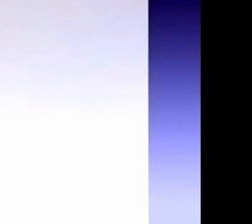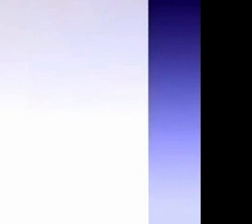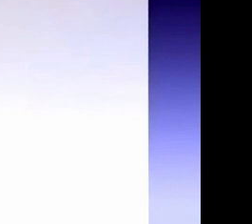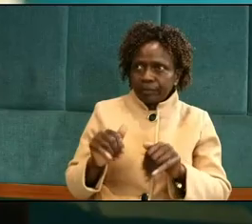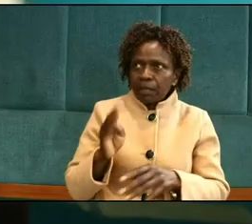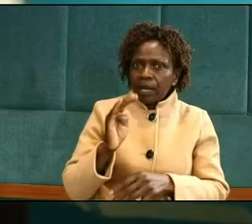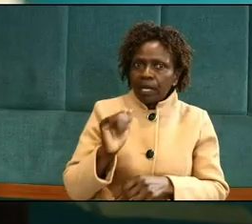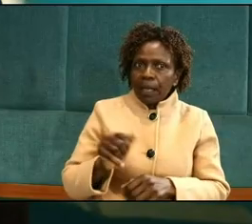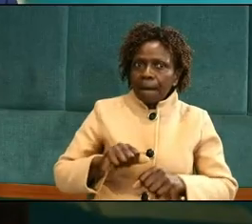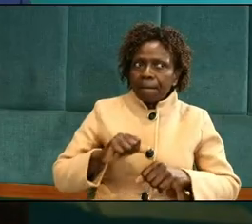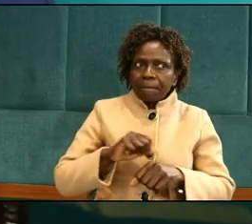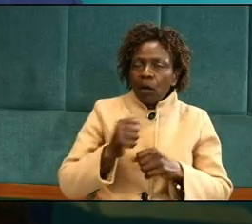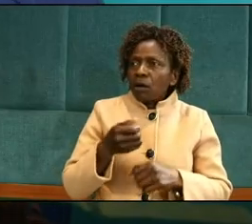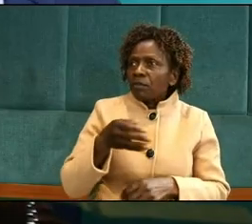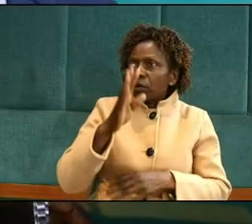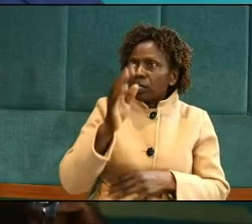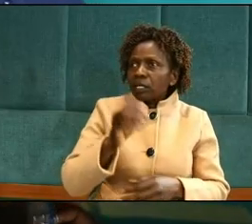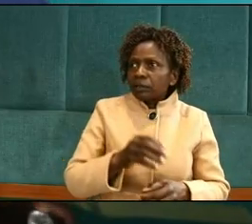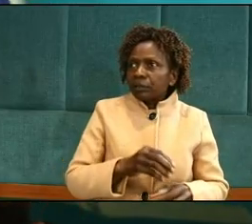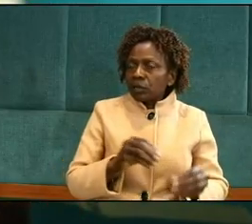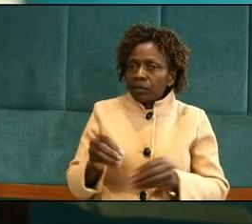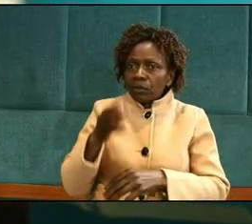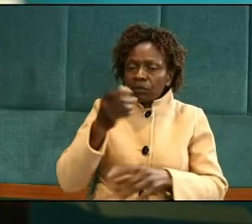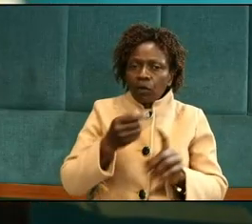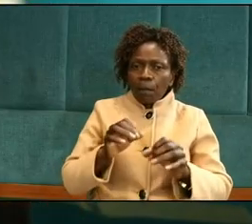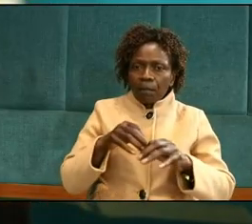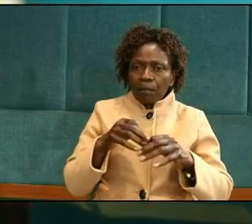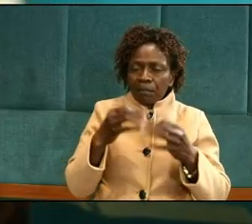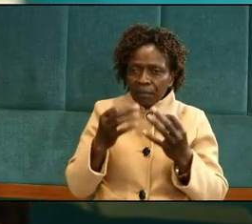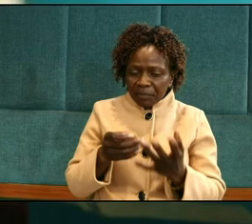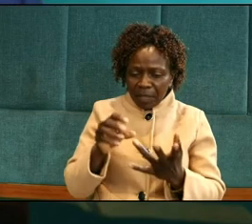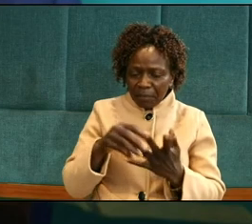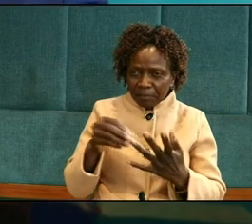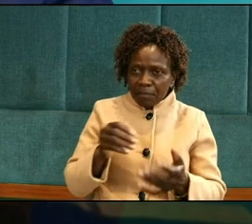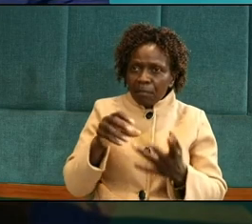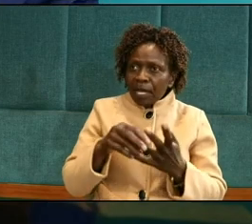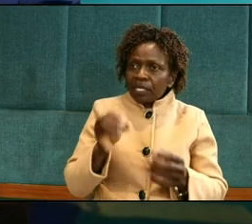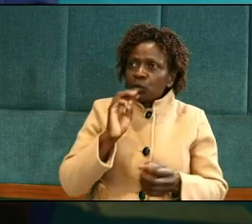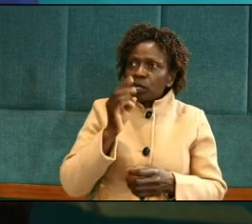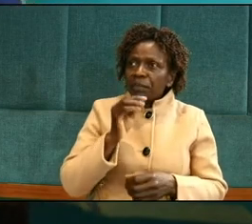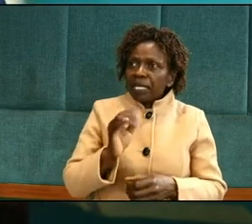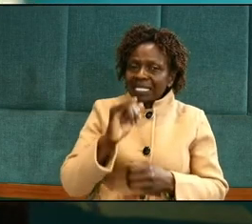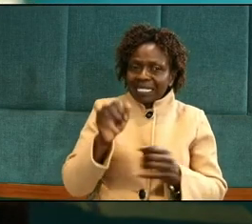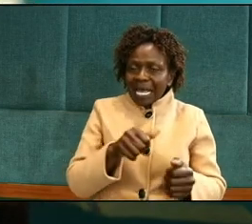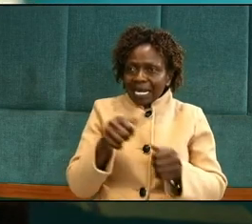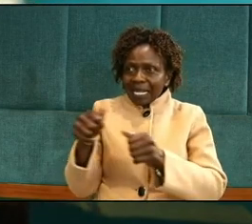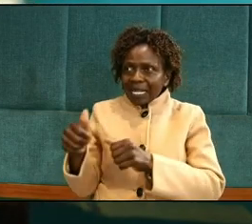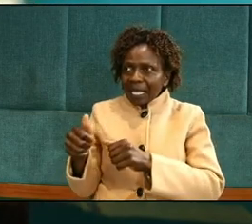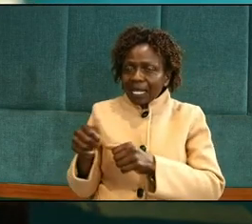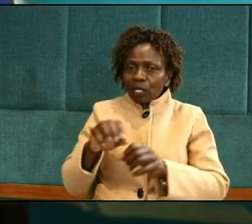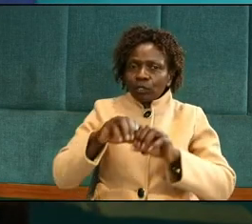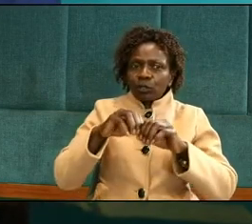sustained by the power of God. Remove God from marriage, marriage will be just another